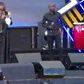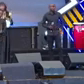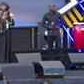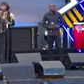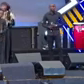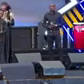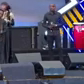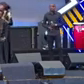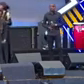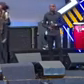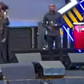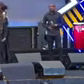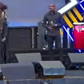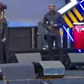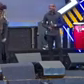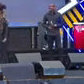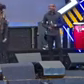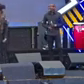need